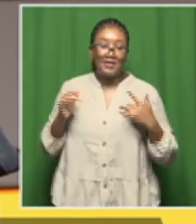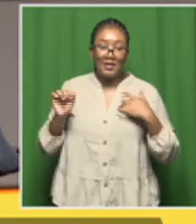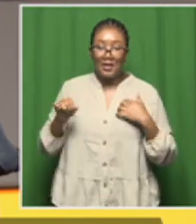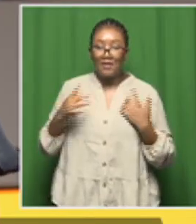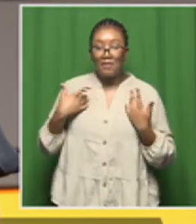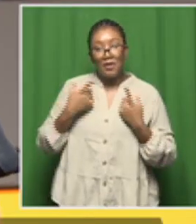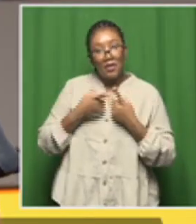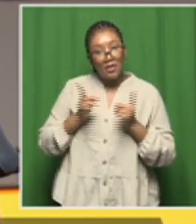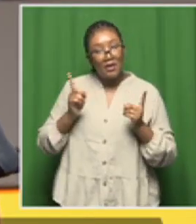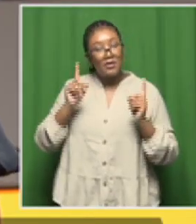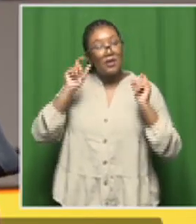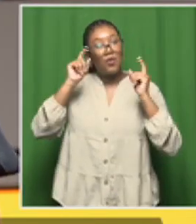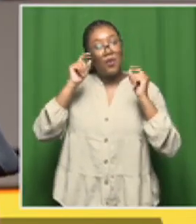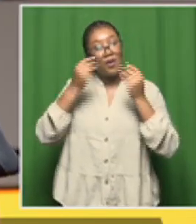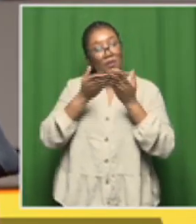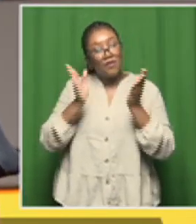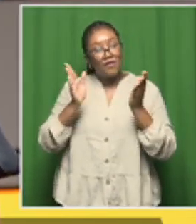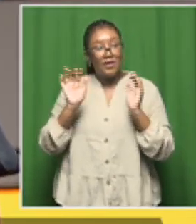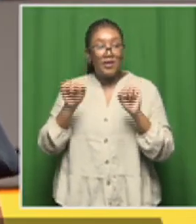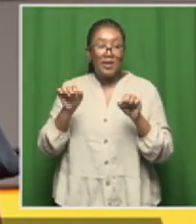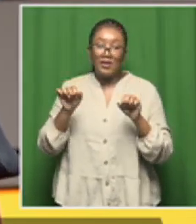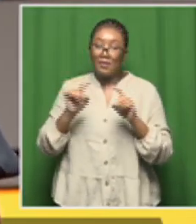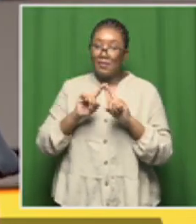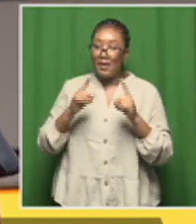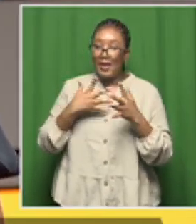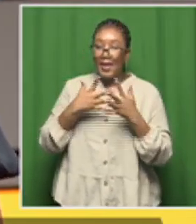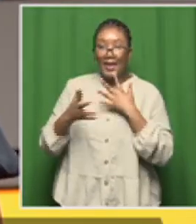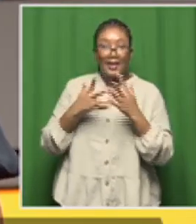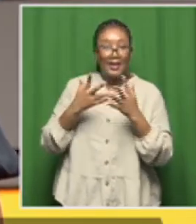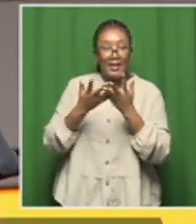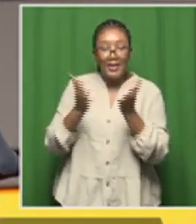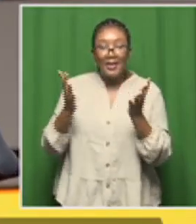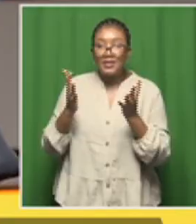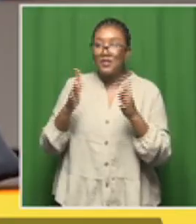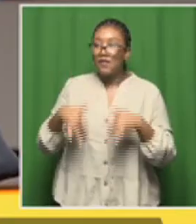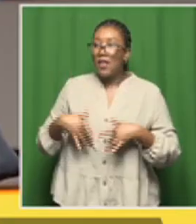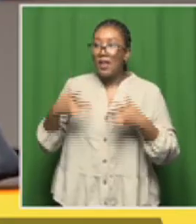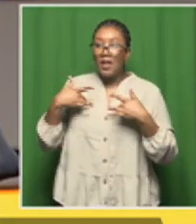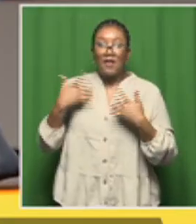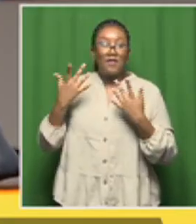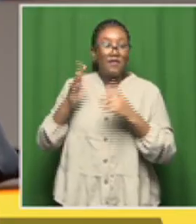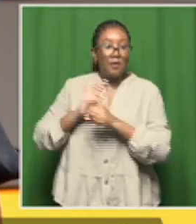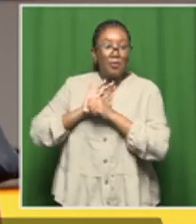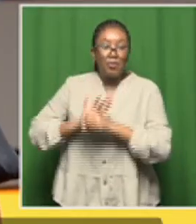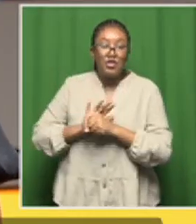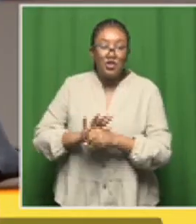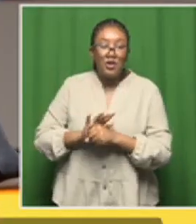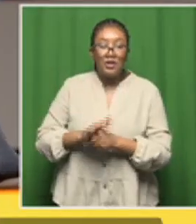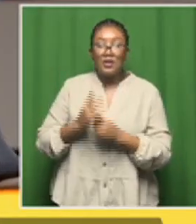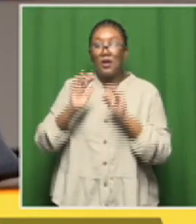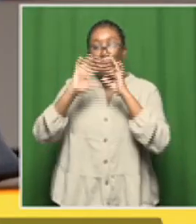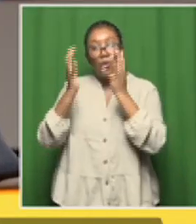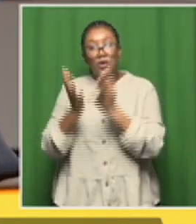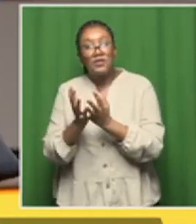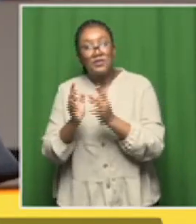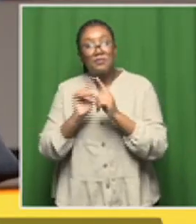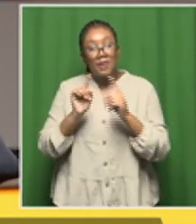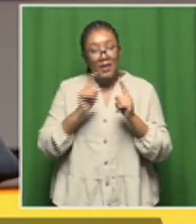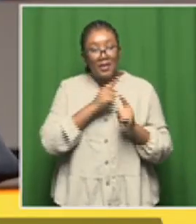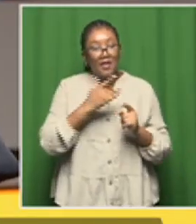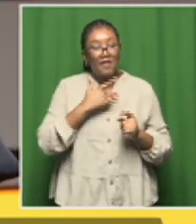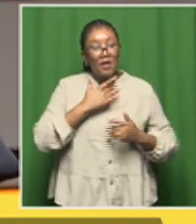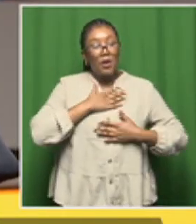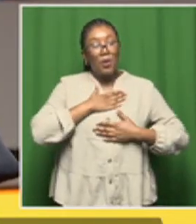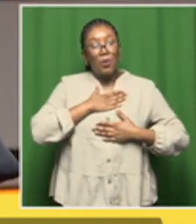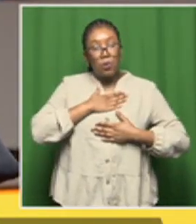be aware of their own existence outside of everything else and all the pressures of the world right now. So I'd